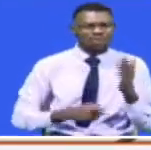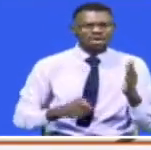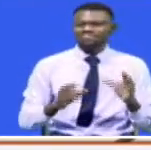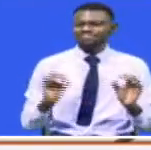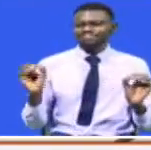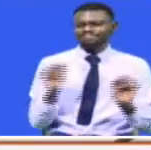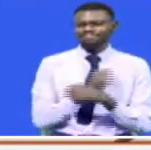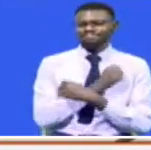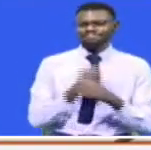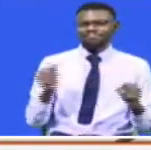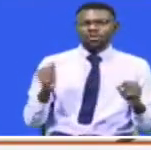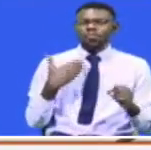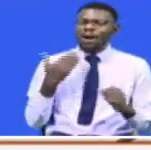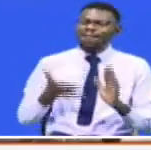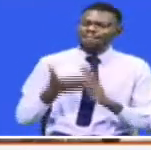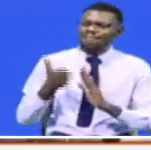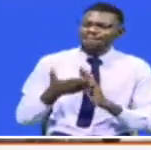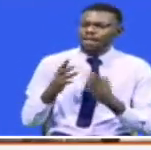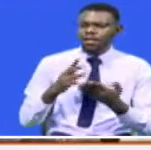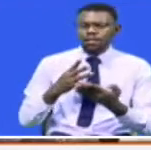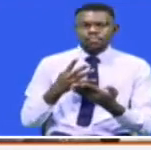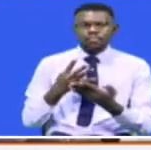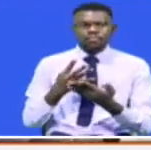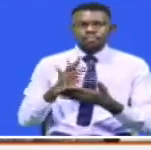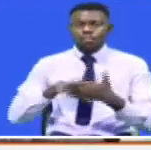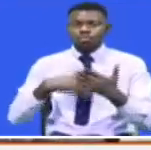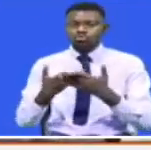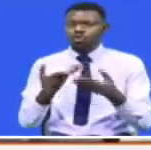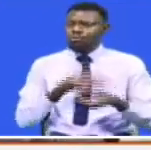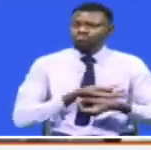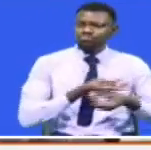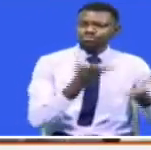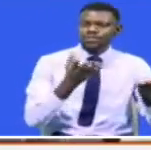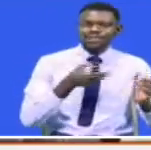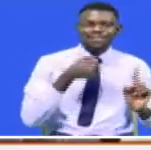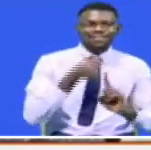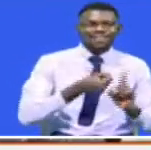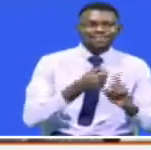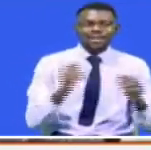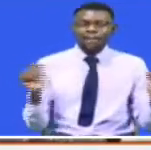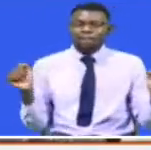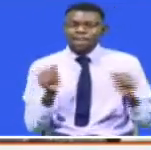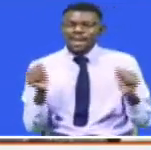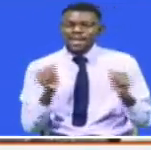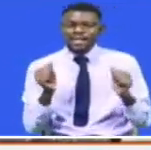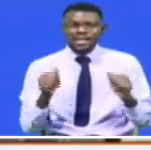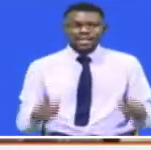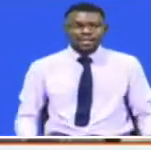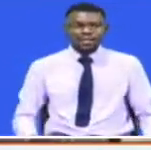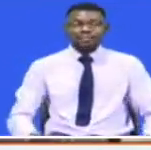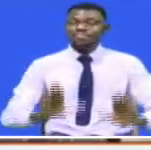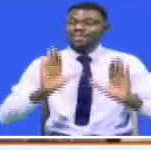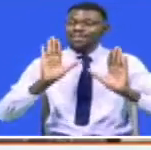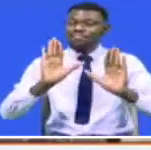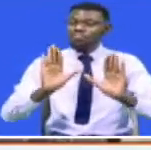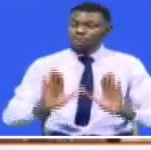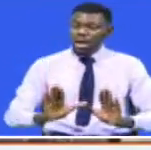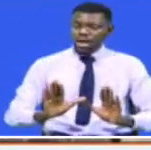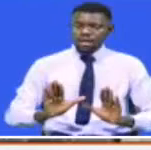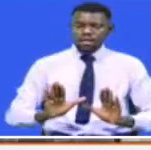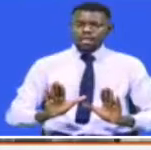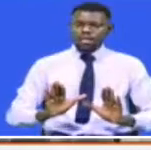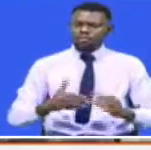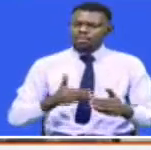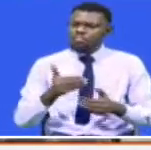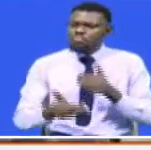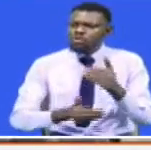of the mosquito nets in fighting malaria. So it was imperative that everything had to be done above board anyway, as per procedure.